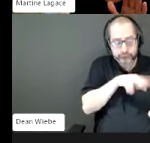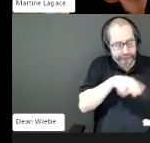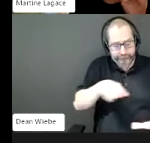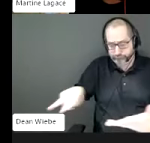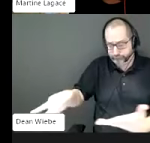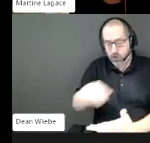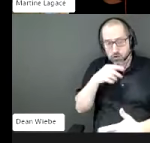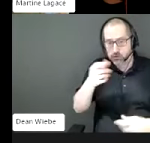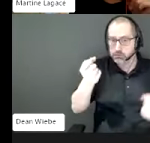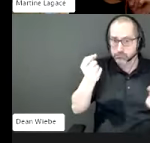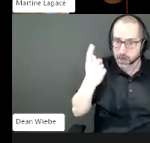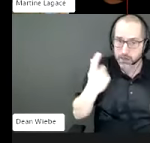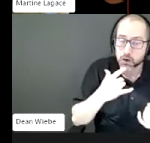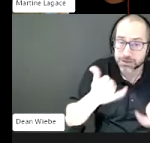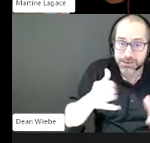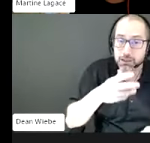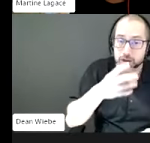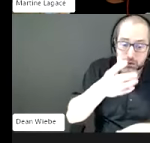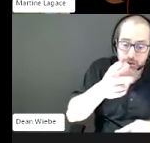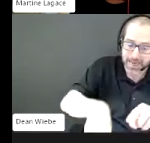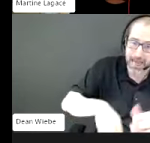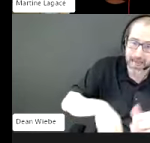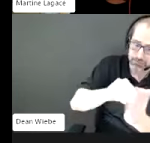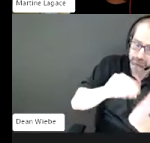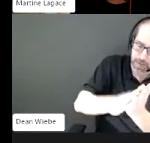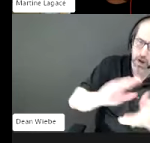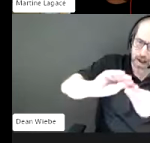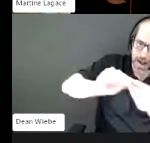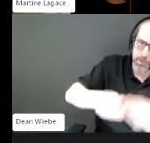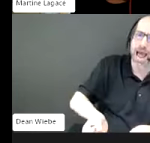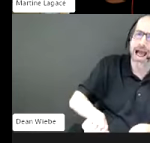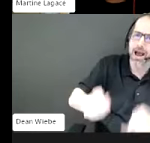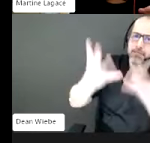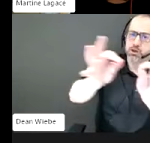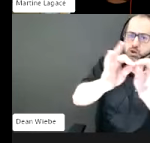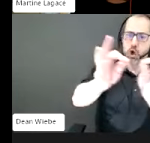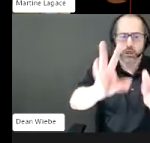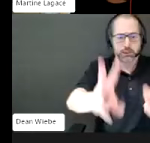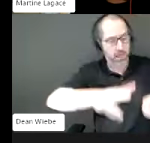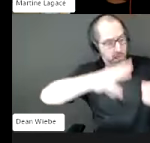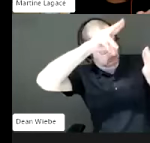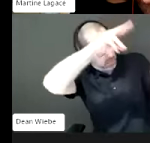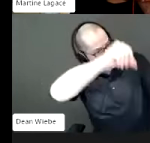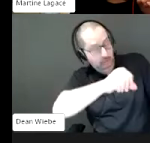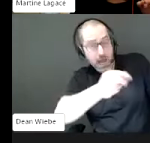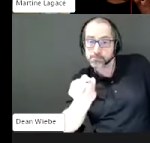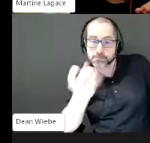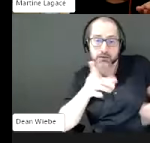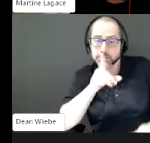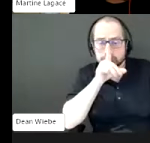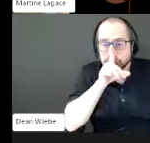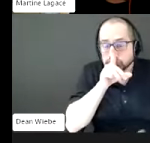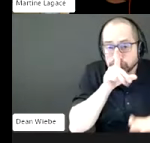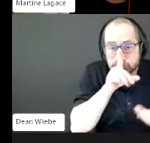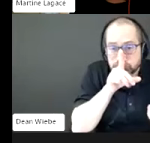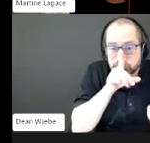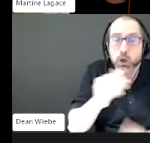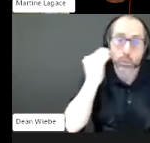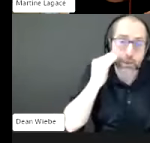cannot put a number, a dollar sign on the cost of ageism. We know that it has very, very